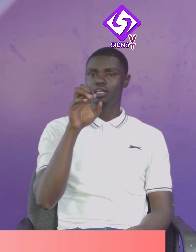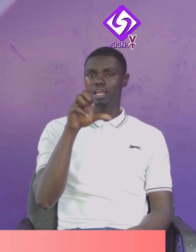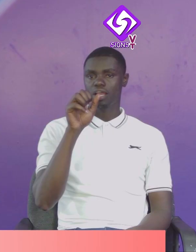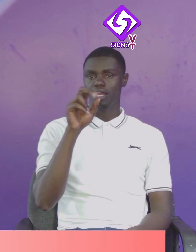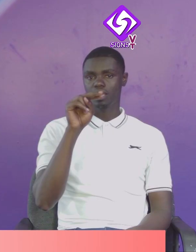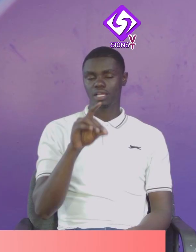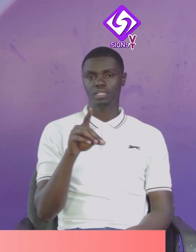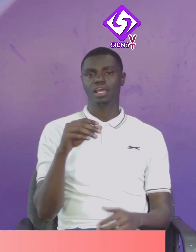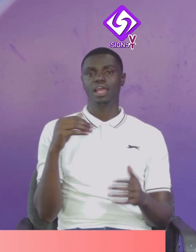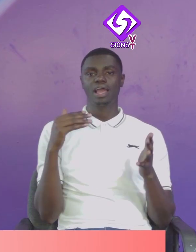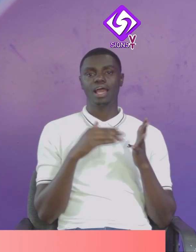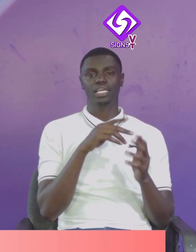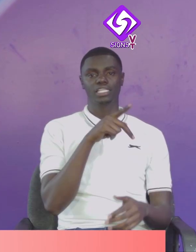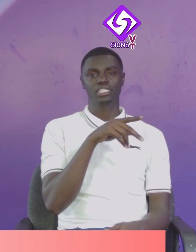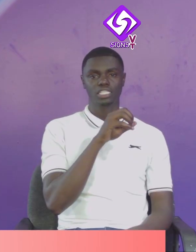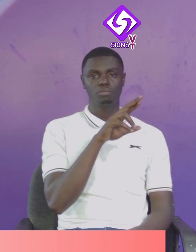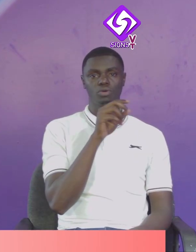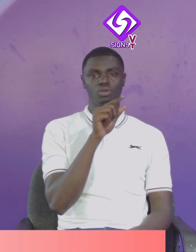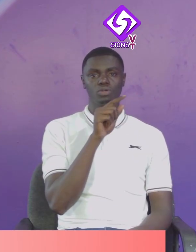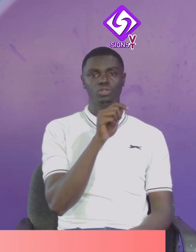Portugal, winning 2-0.